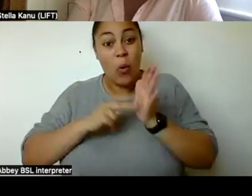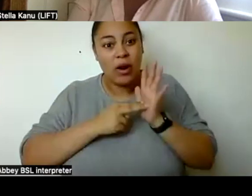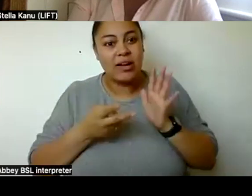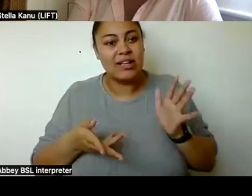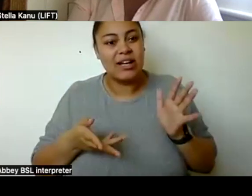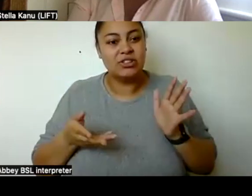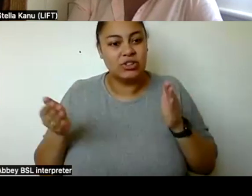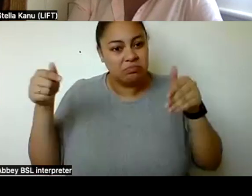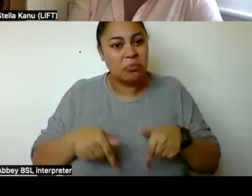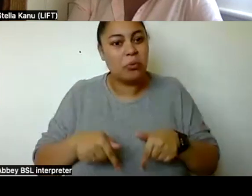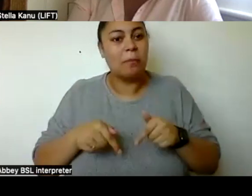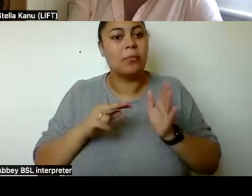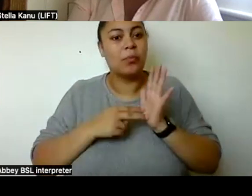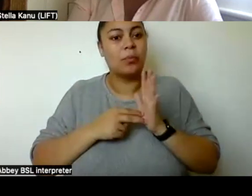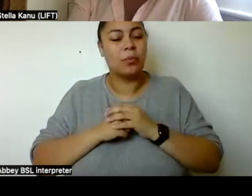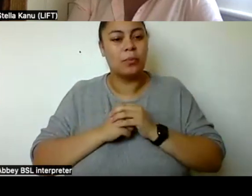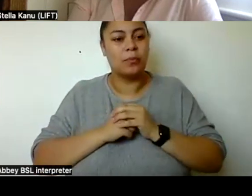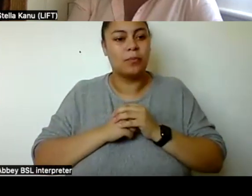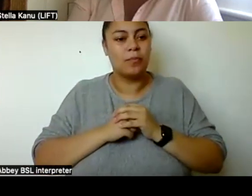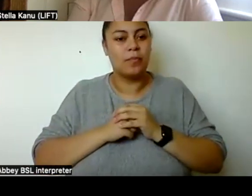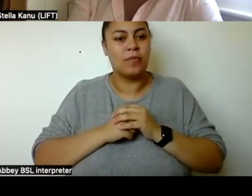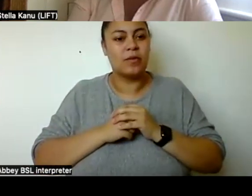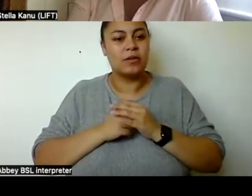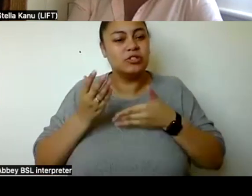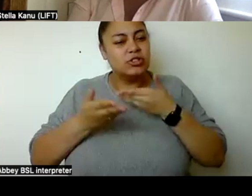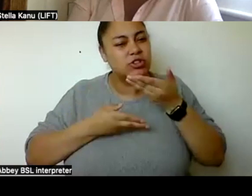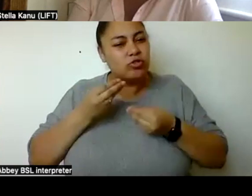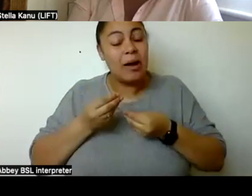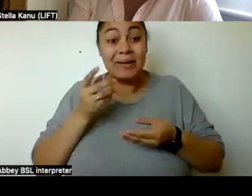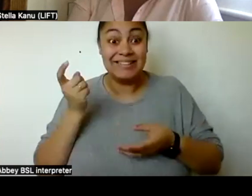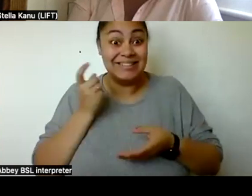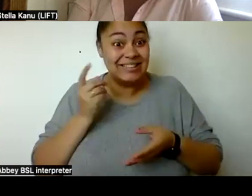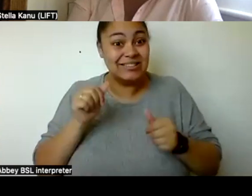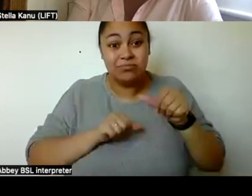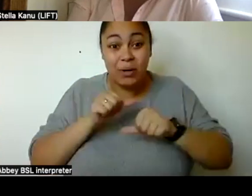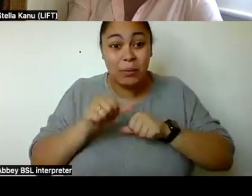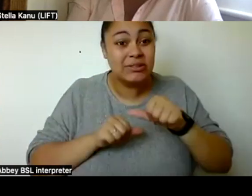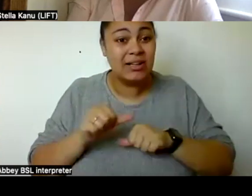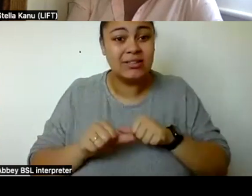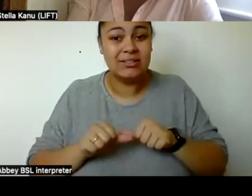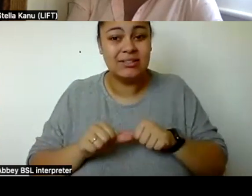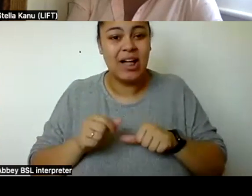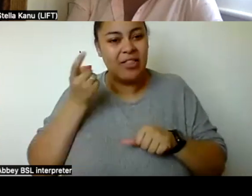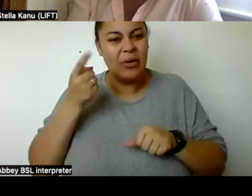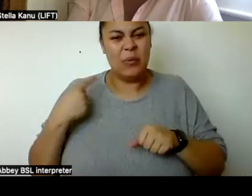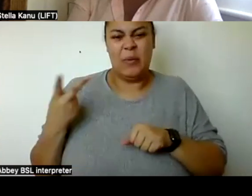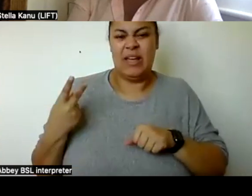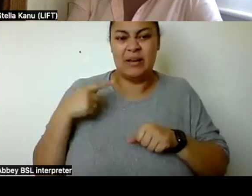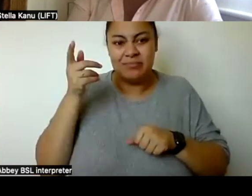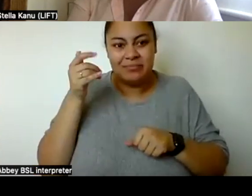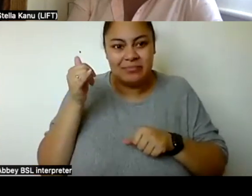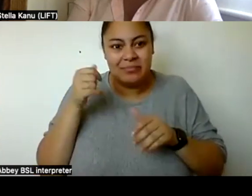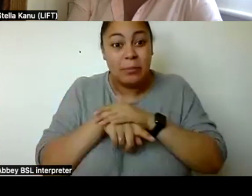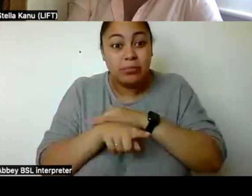organisation. She described it as a really easy process. And I think we might, perhaps with Migrants